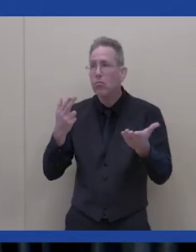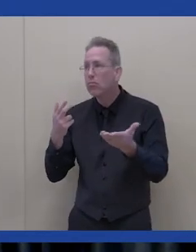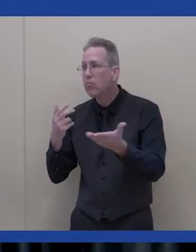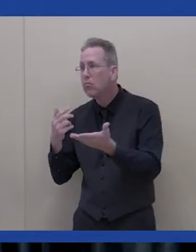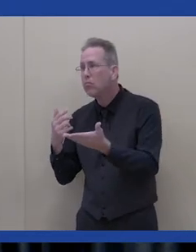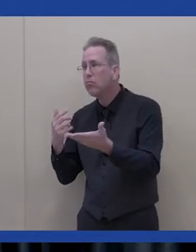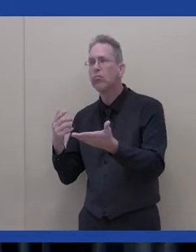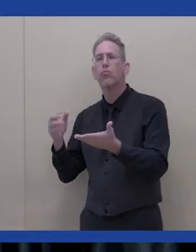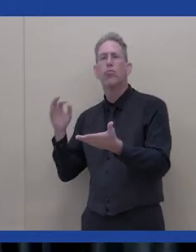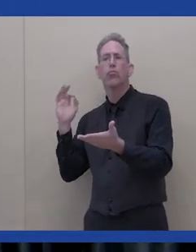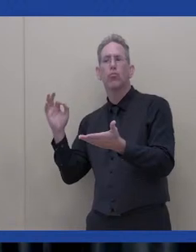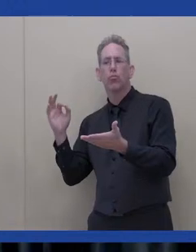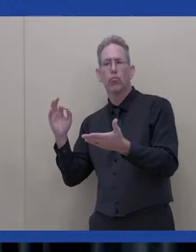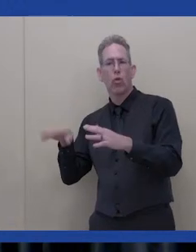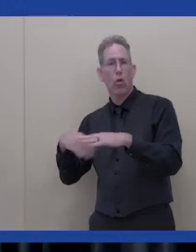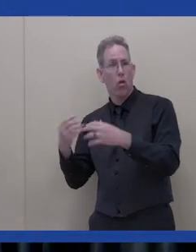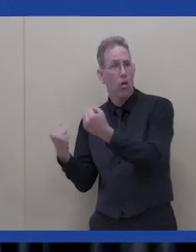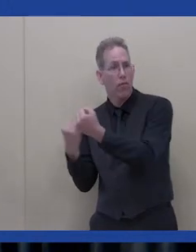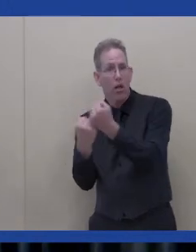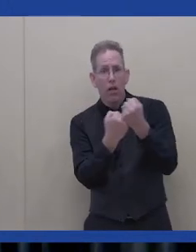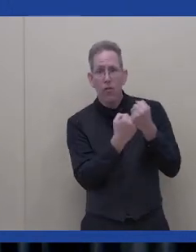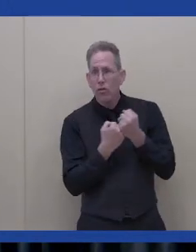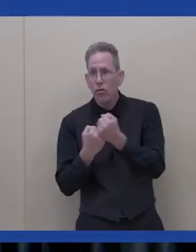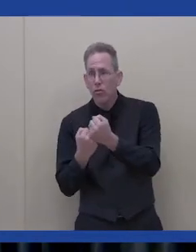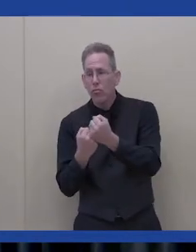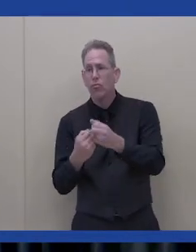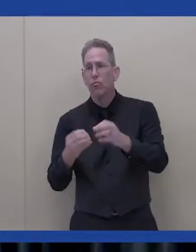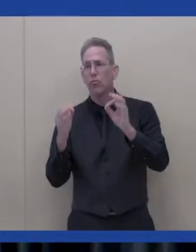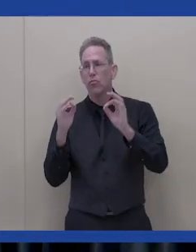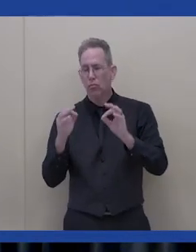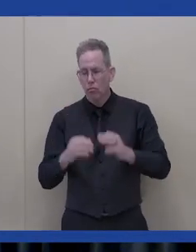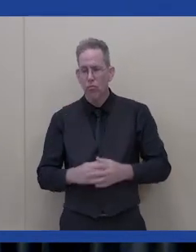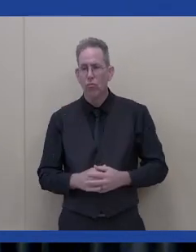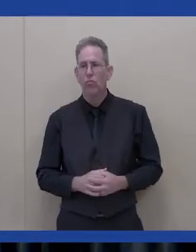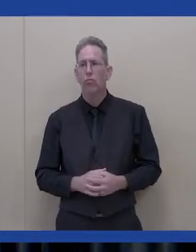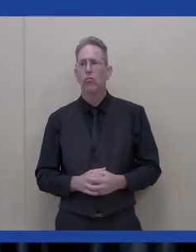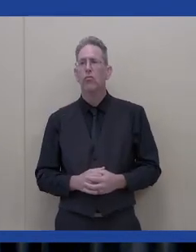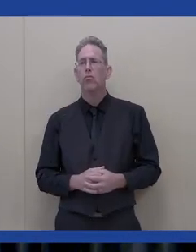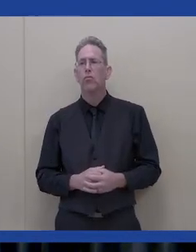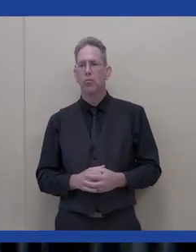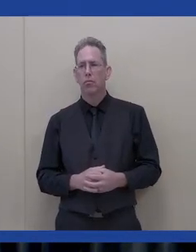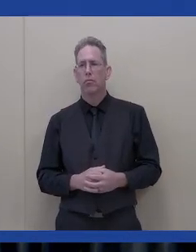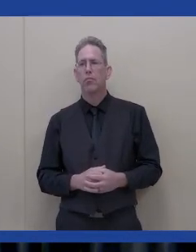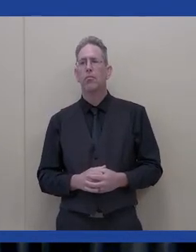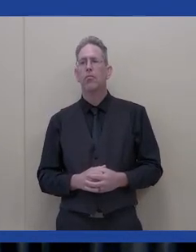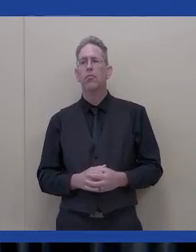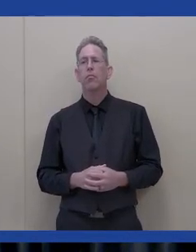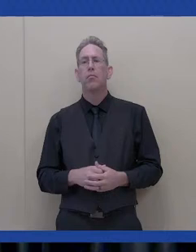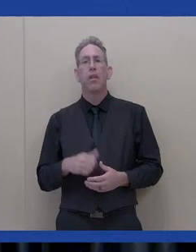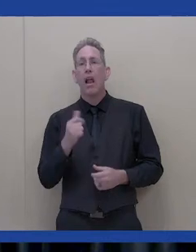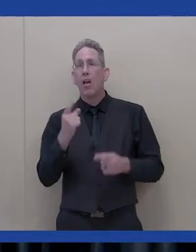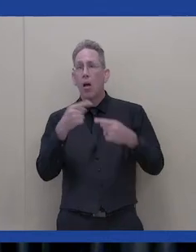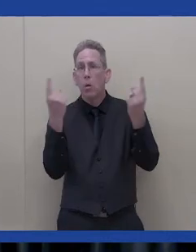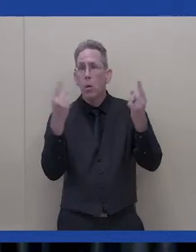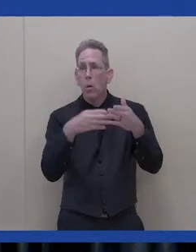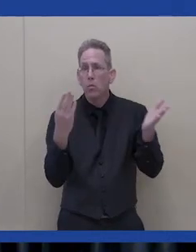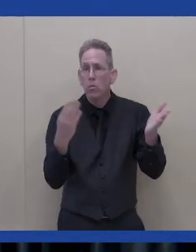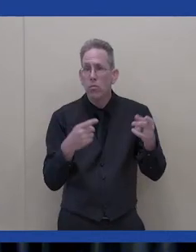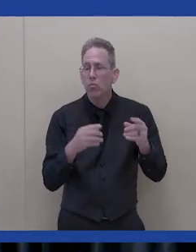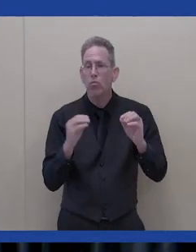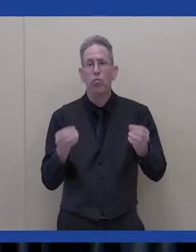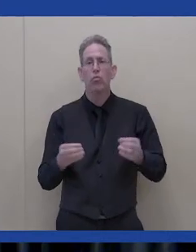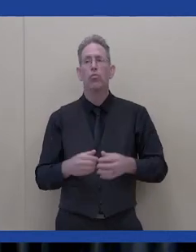And all those in favor, please say aye. Aye. And any opposed? And the motion carries